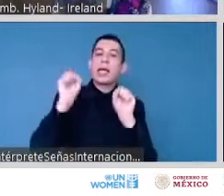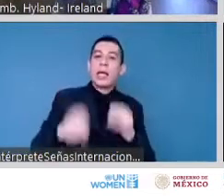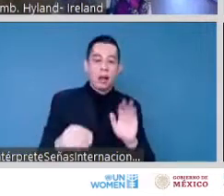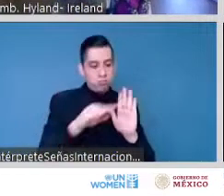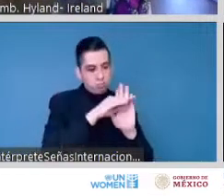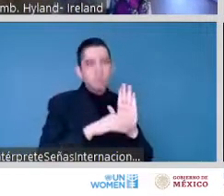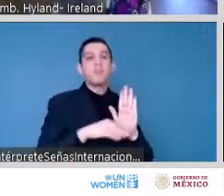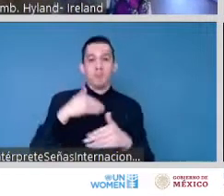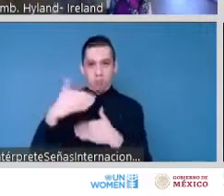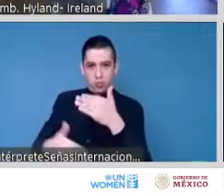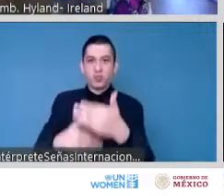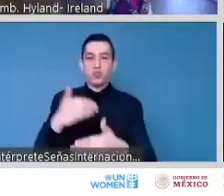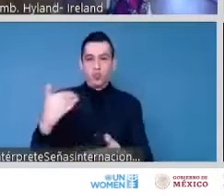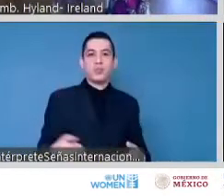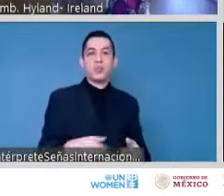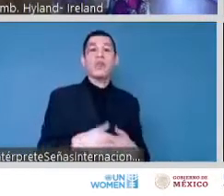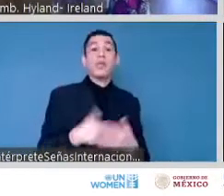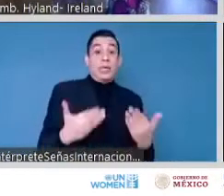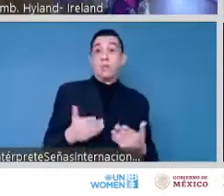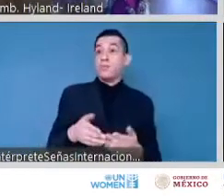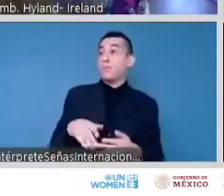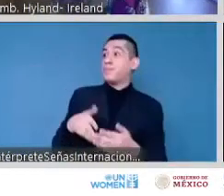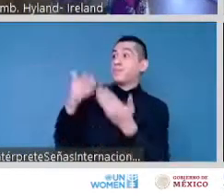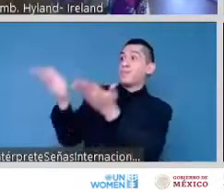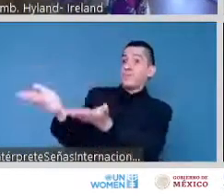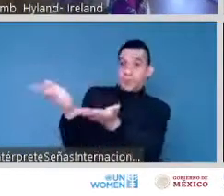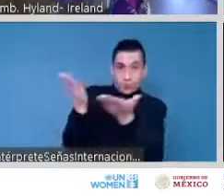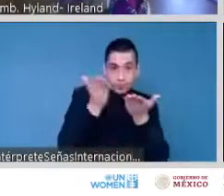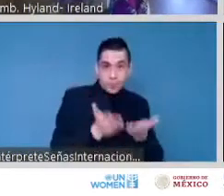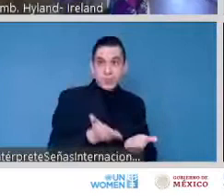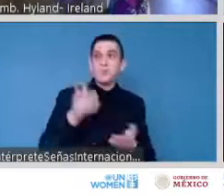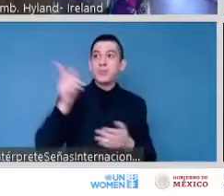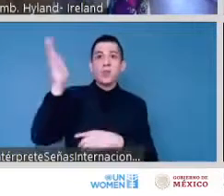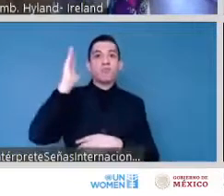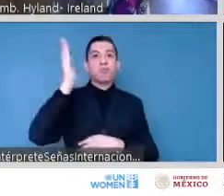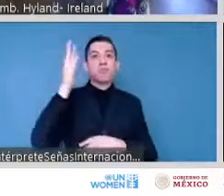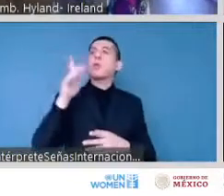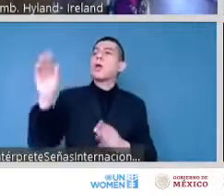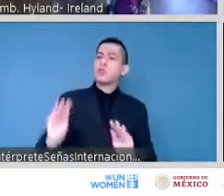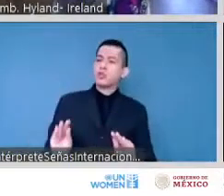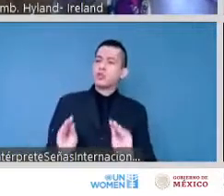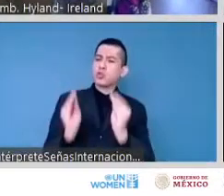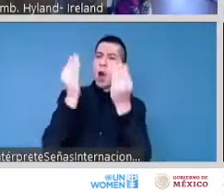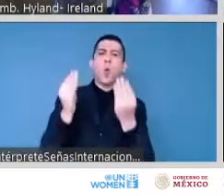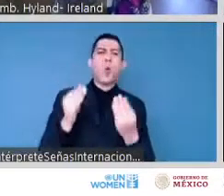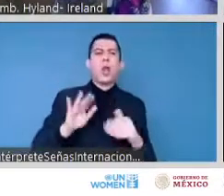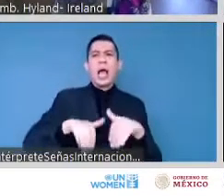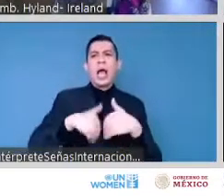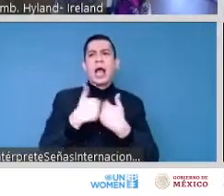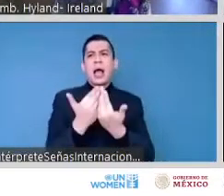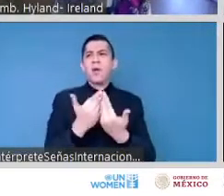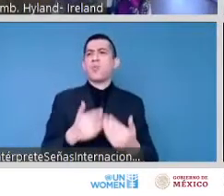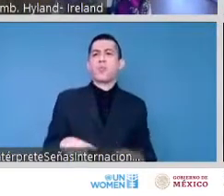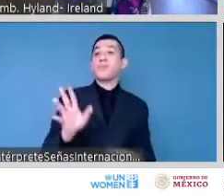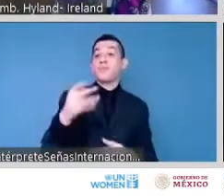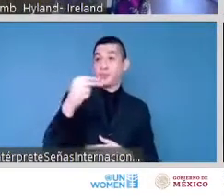to young people. Now, Daniela, over to you, my dear, because on the basis of your experience